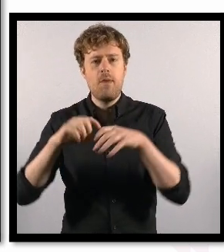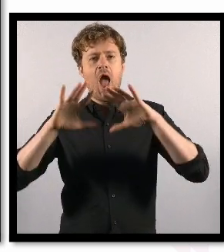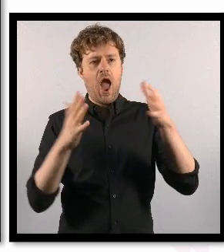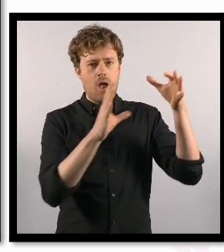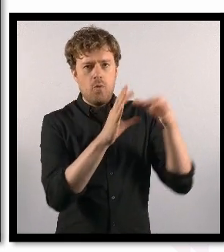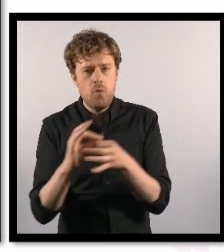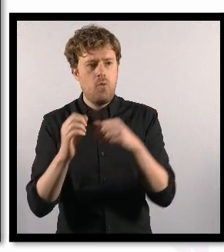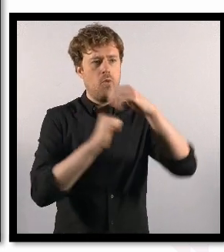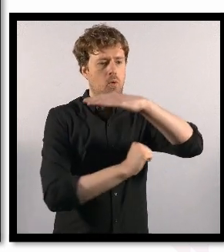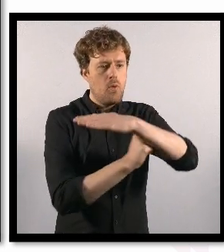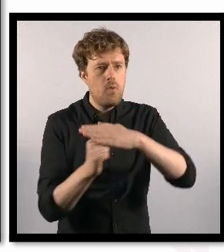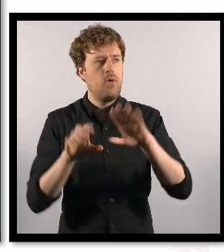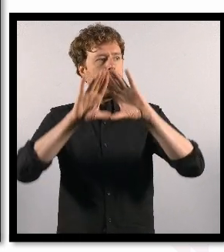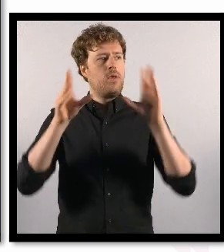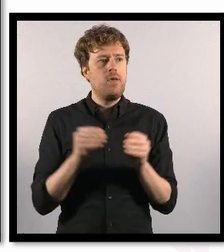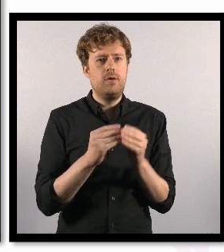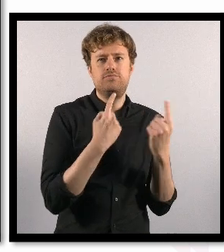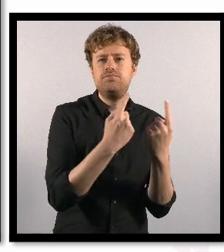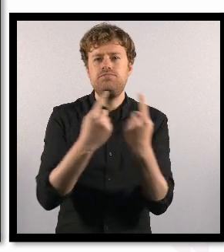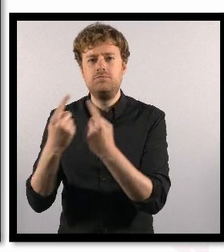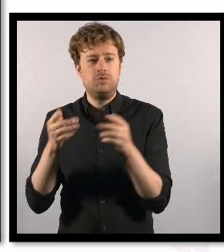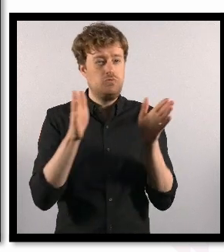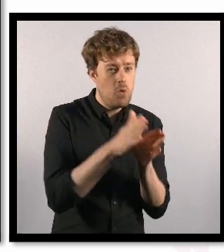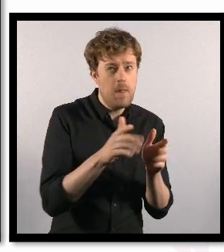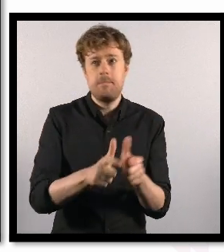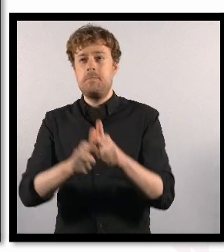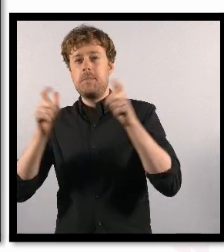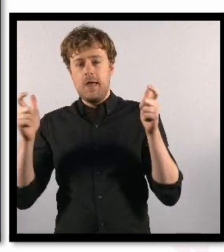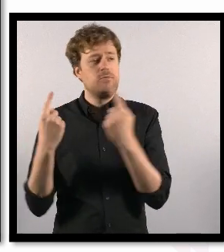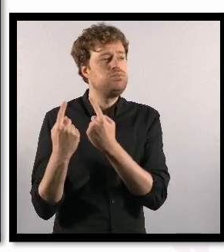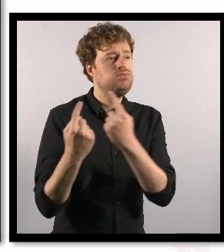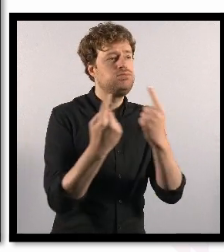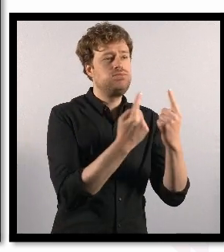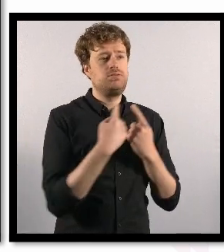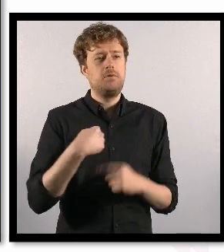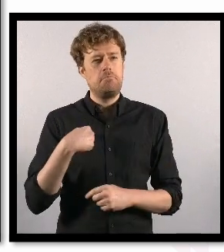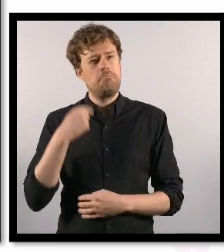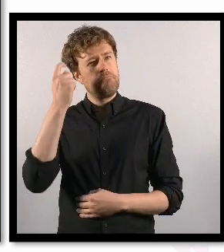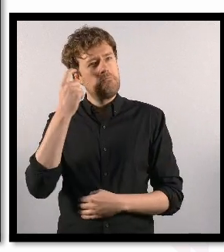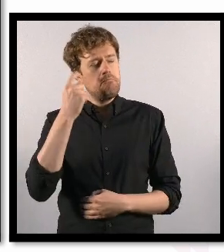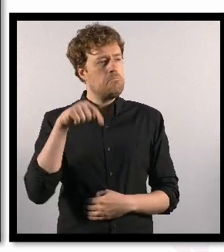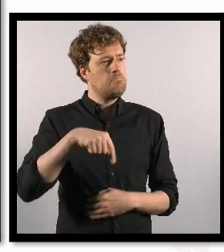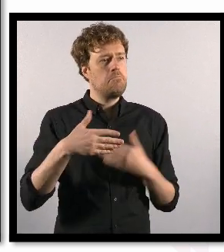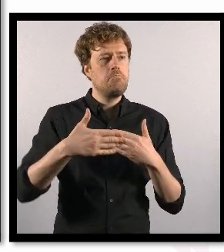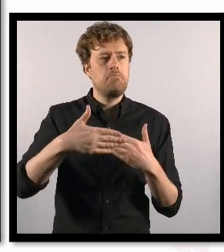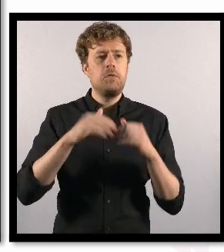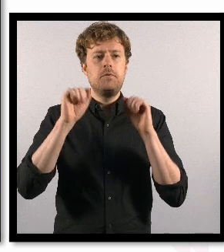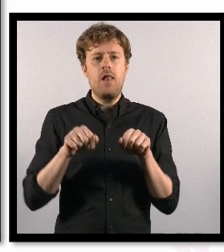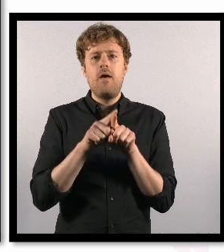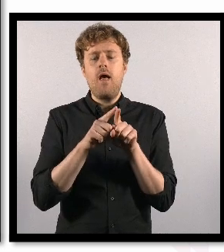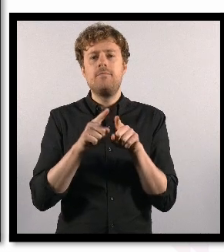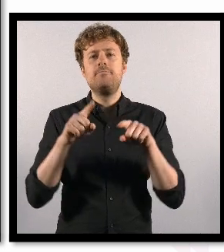So to kind of kick off this fun parade of people to talk about their cloud-native adoption, I'm gonna go kick it